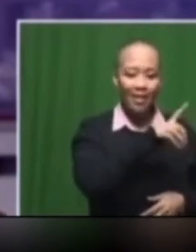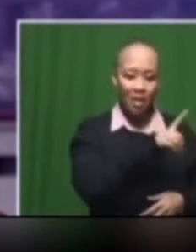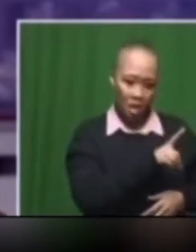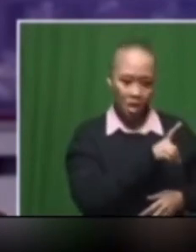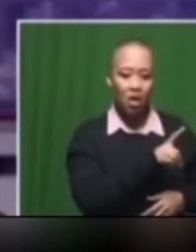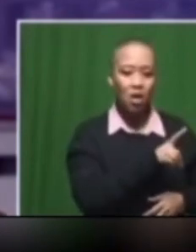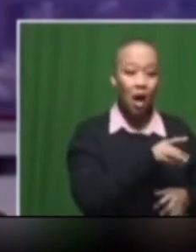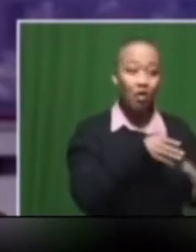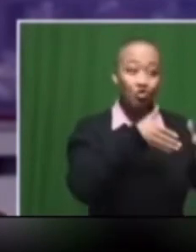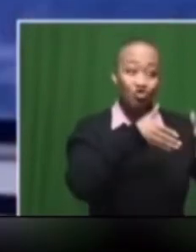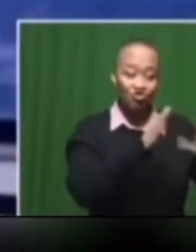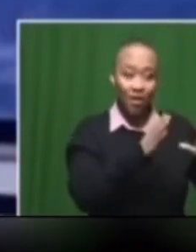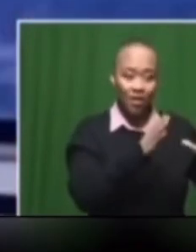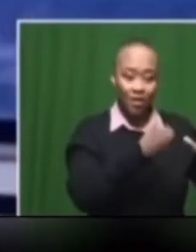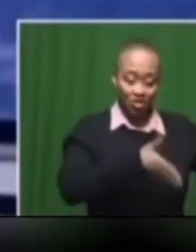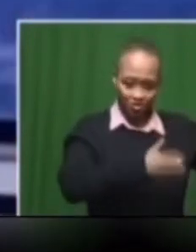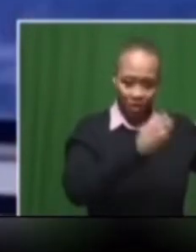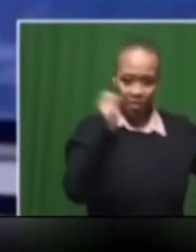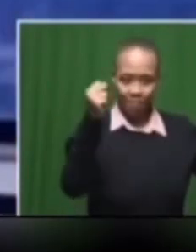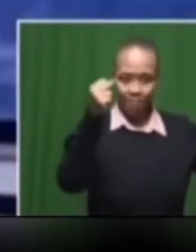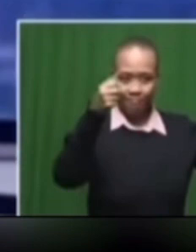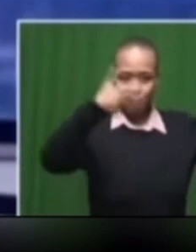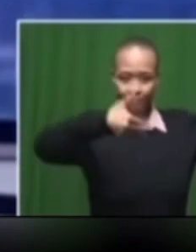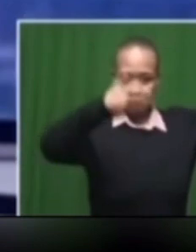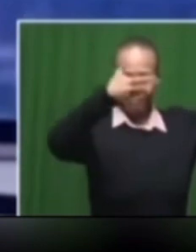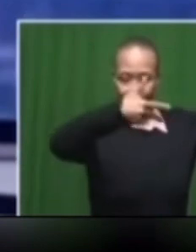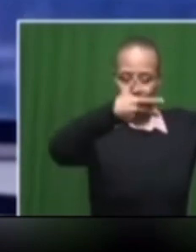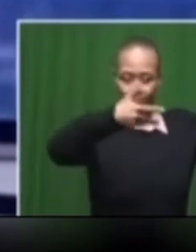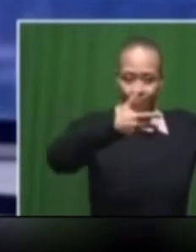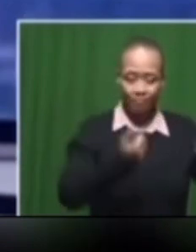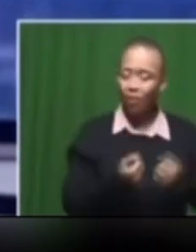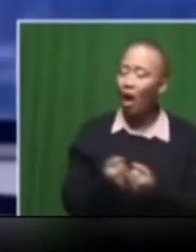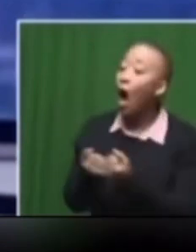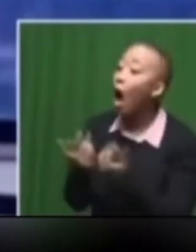cameras. How many cameras? I